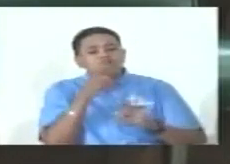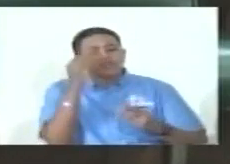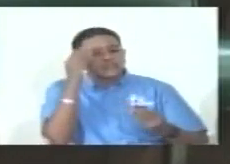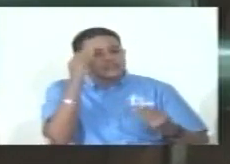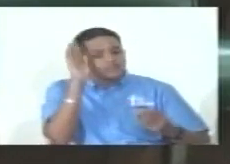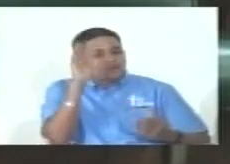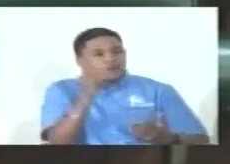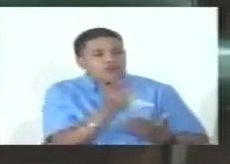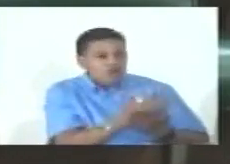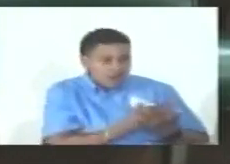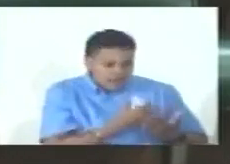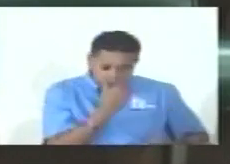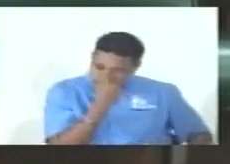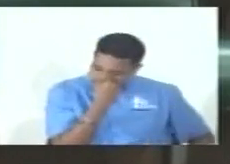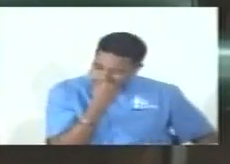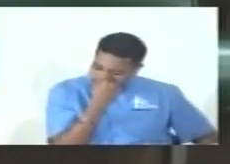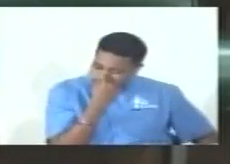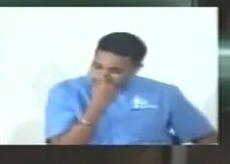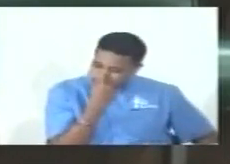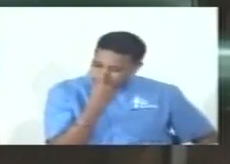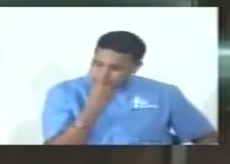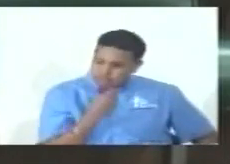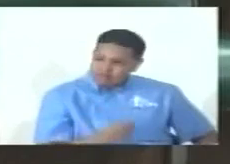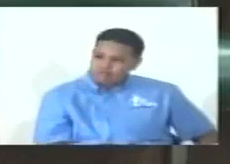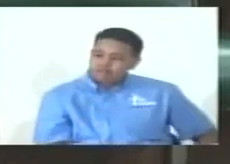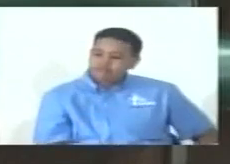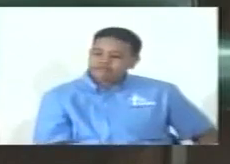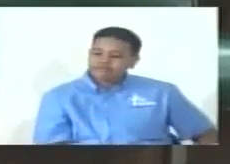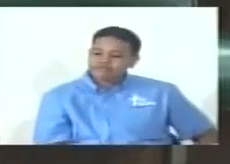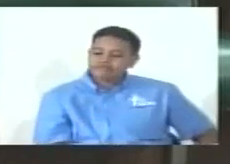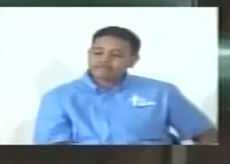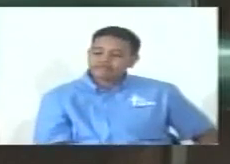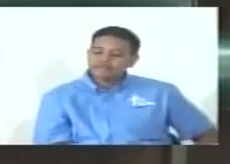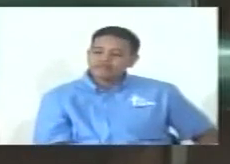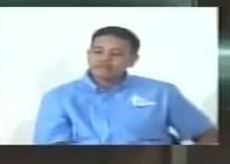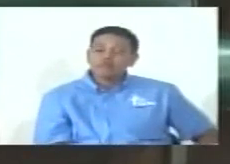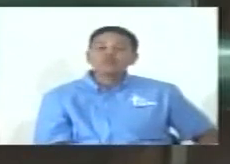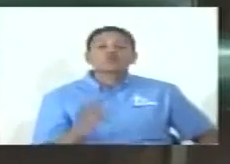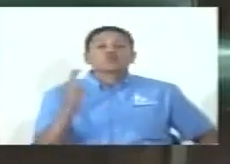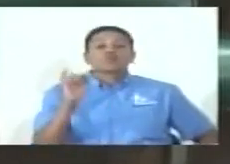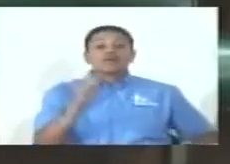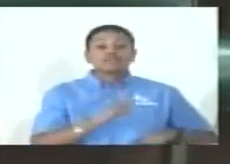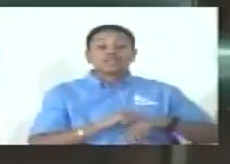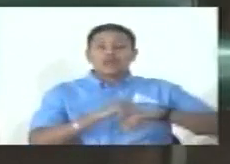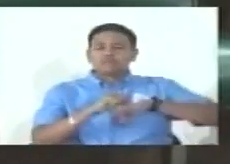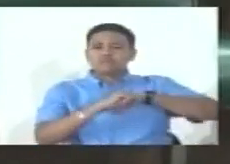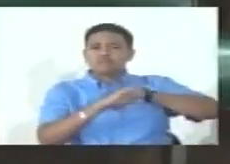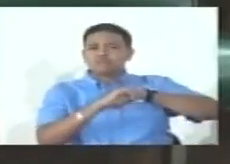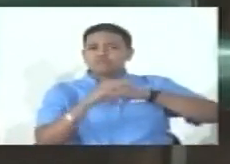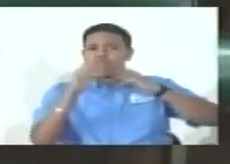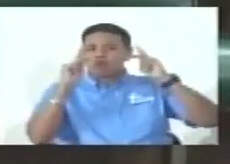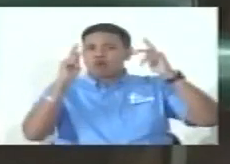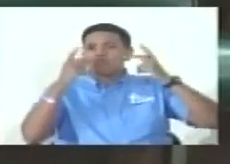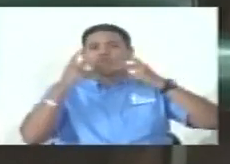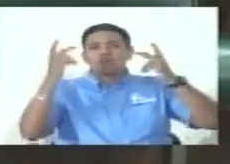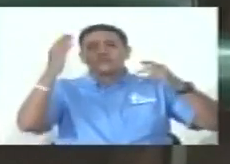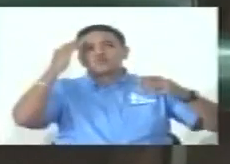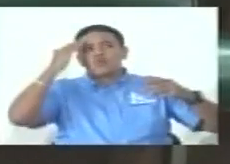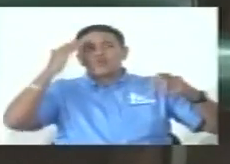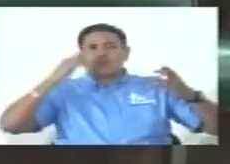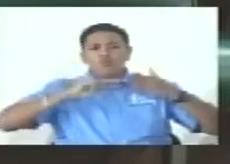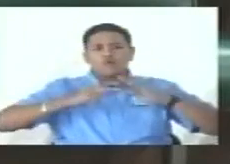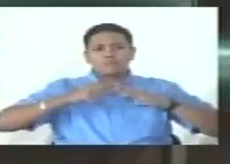be collected. So I want us to use that time to really educate the public in whatever way that we